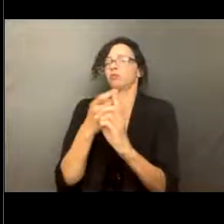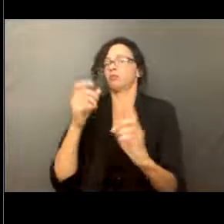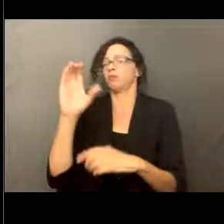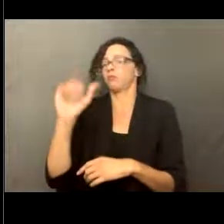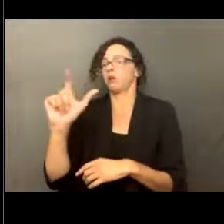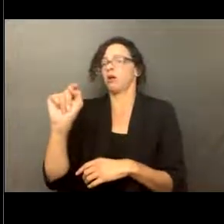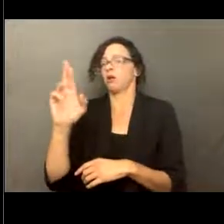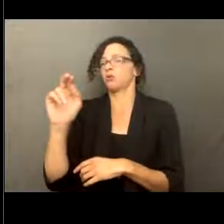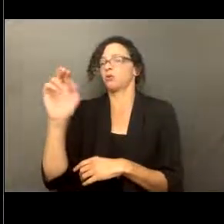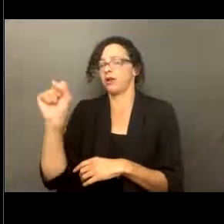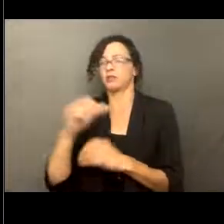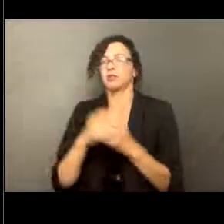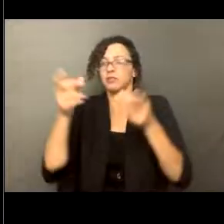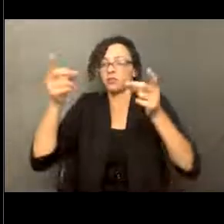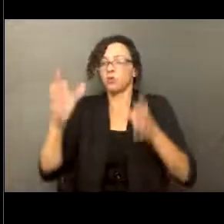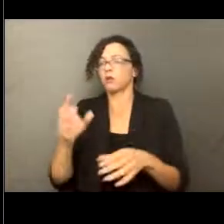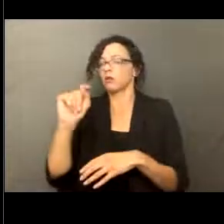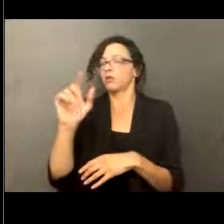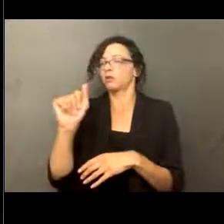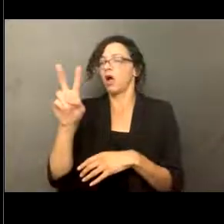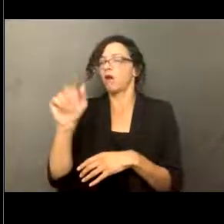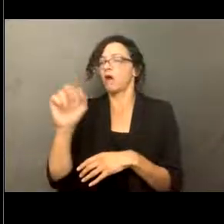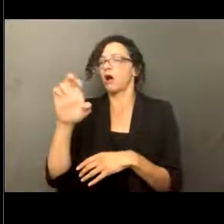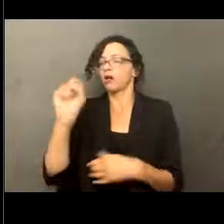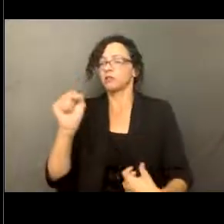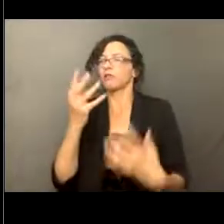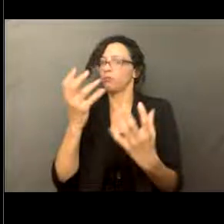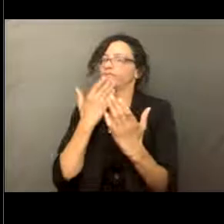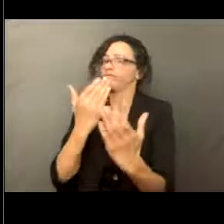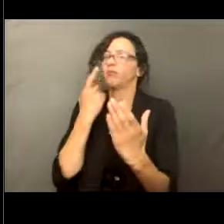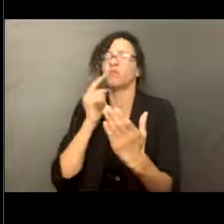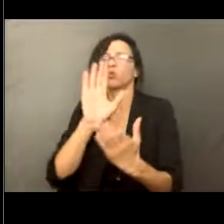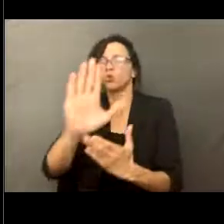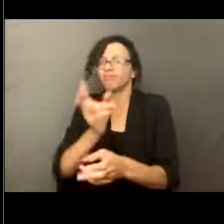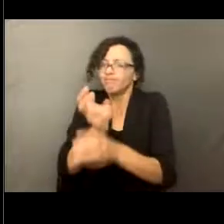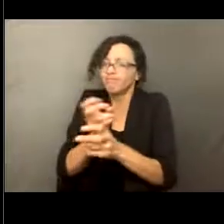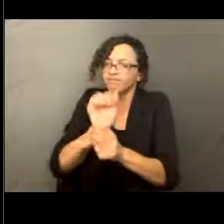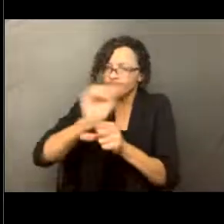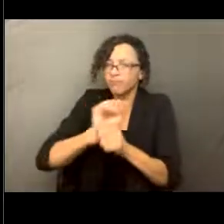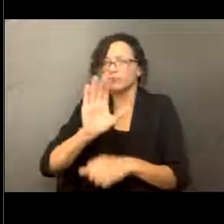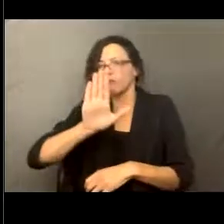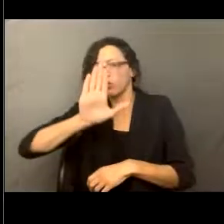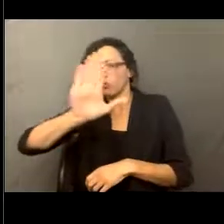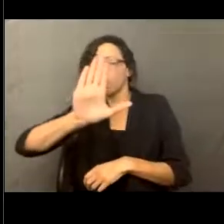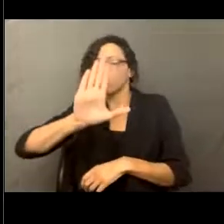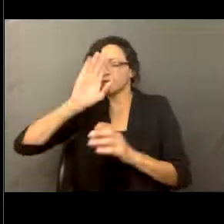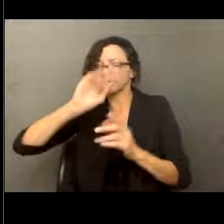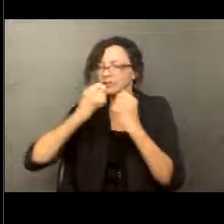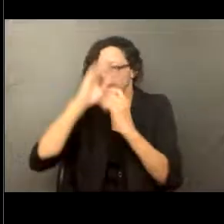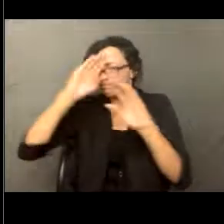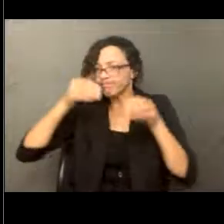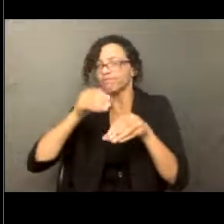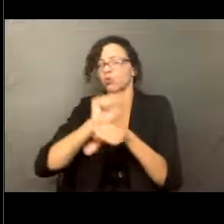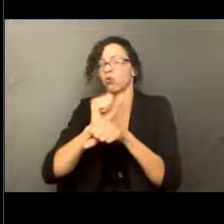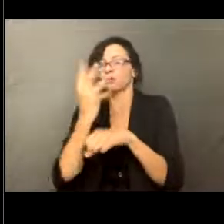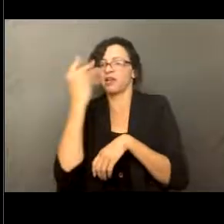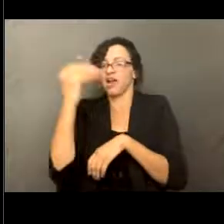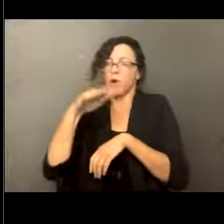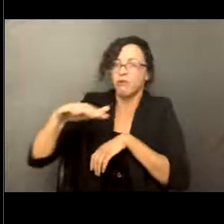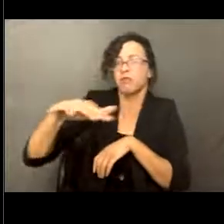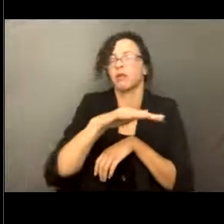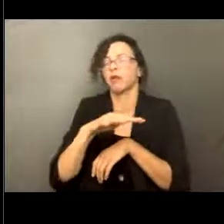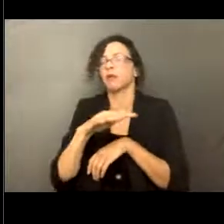Director Tavares, I just wanted to thank you for your diligent work and your team's diligent work out there because it's making a difference. And I